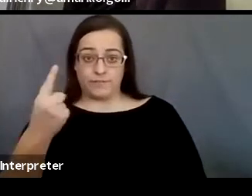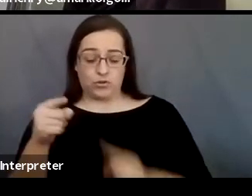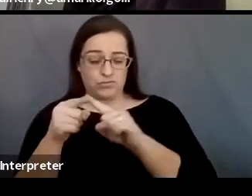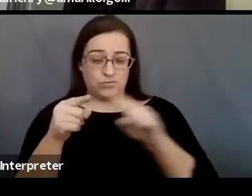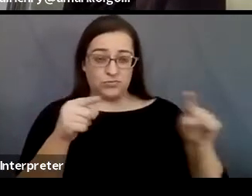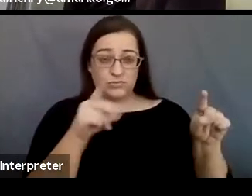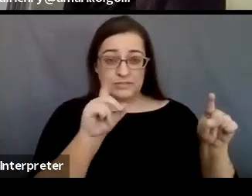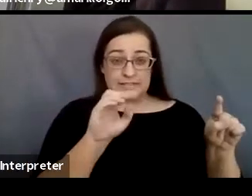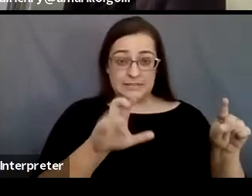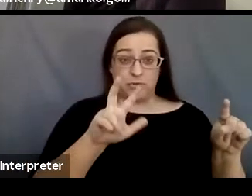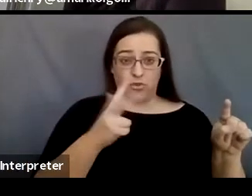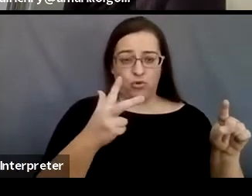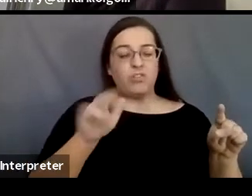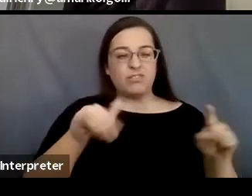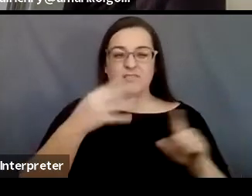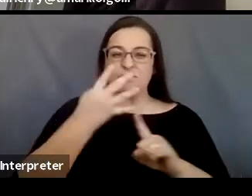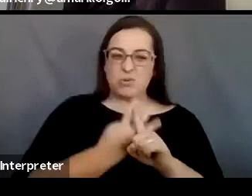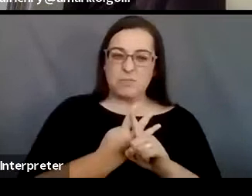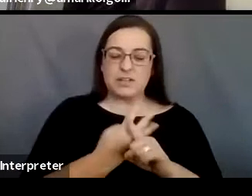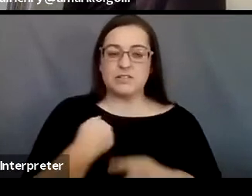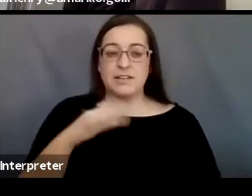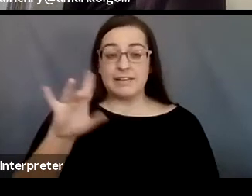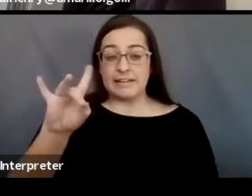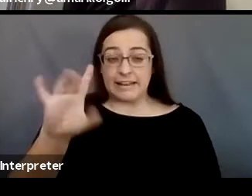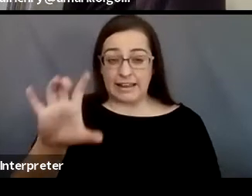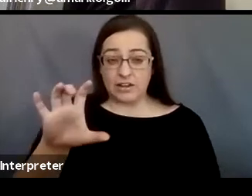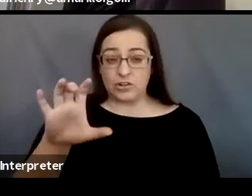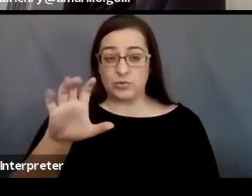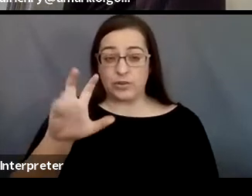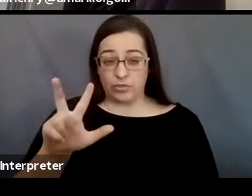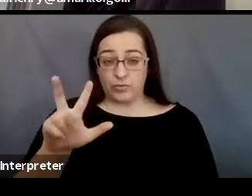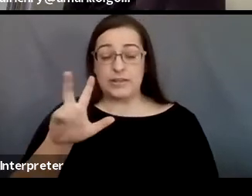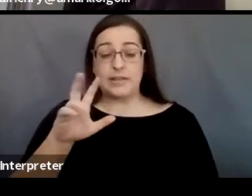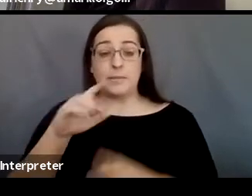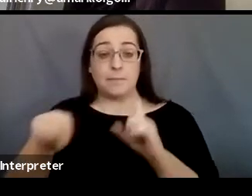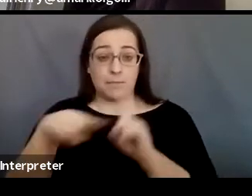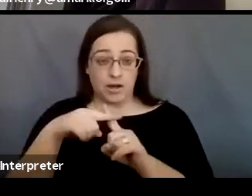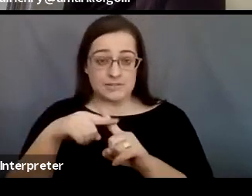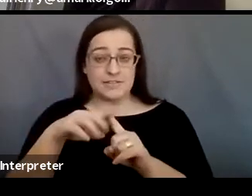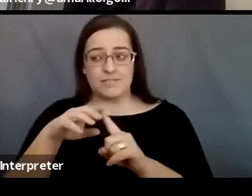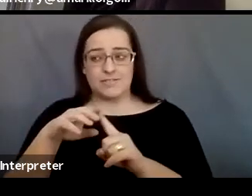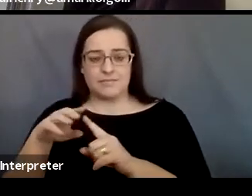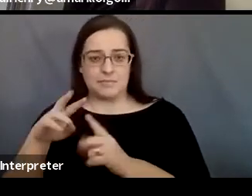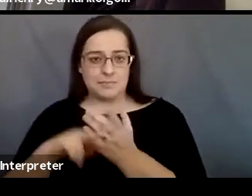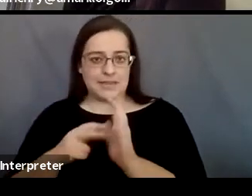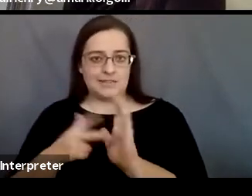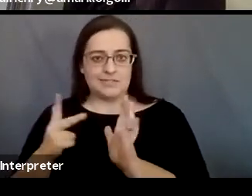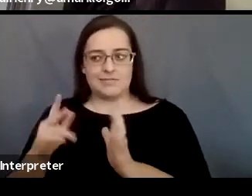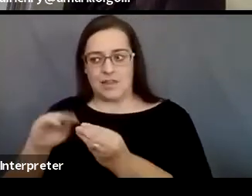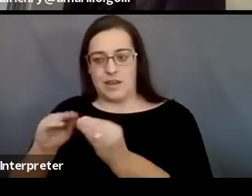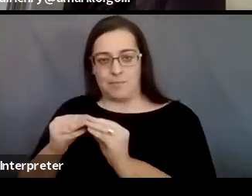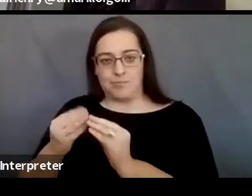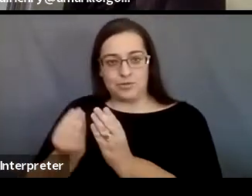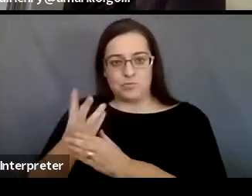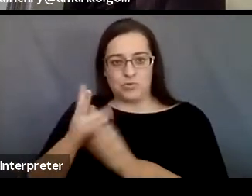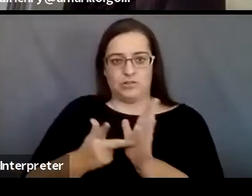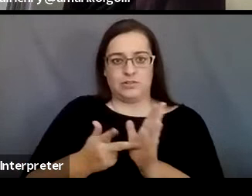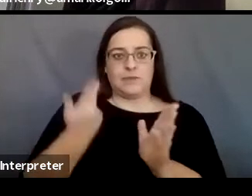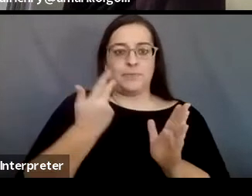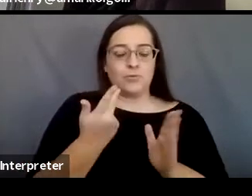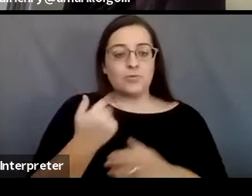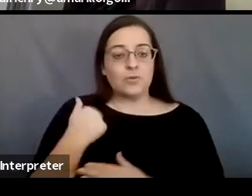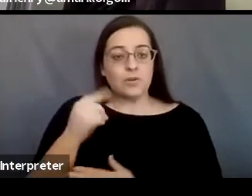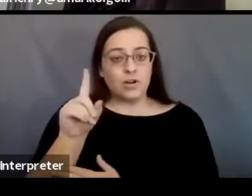3rd. So that's a 4-month period. We had 803 positives. That's almost 3 times the number we had in the spring. We